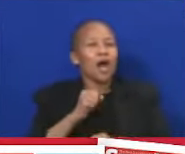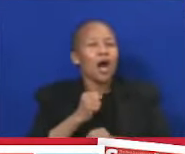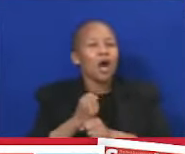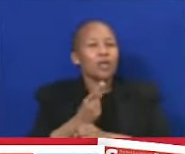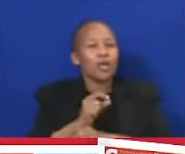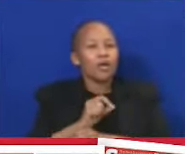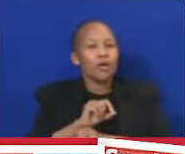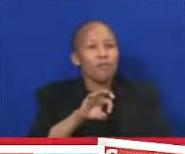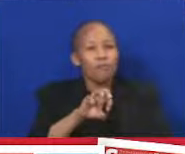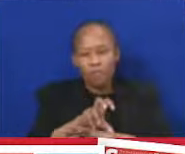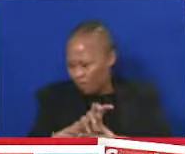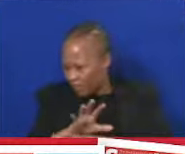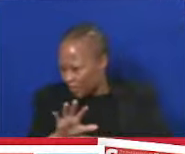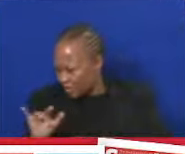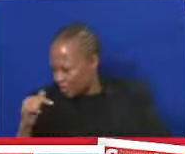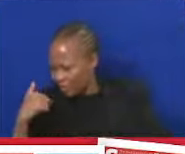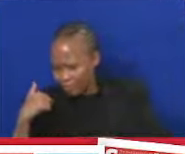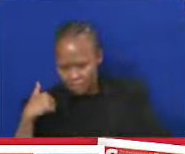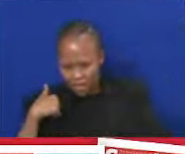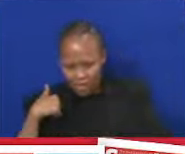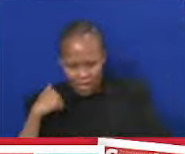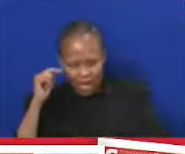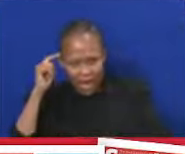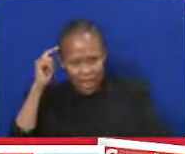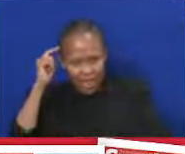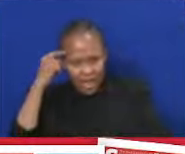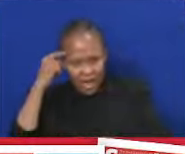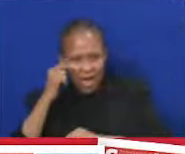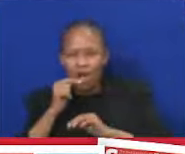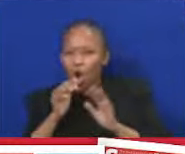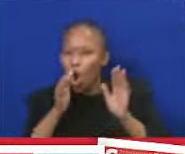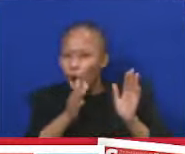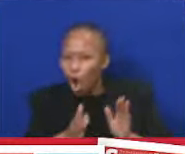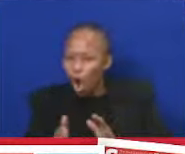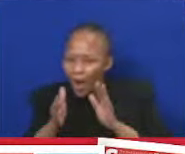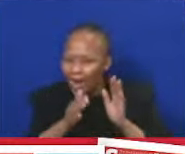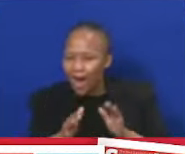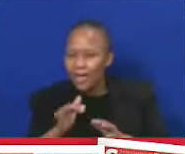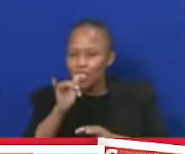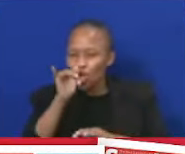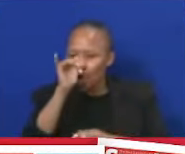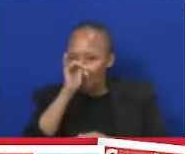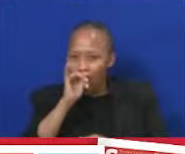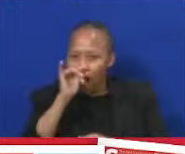out crime, organized crime investigations.